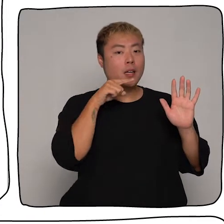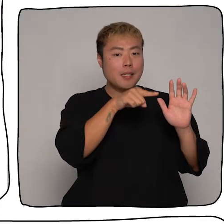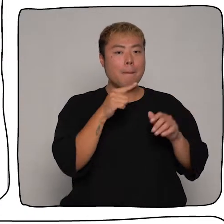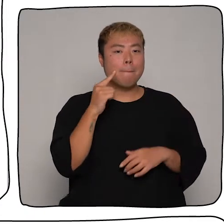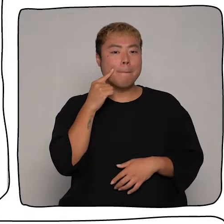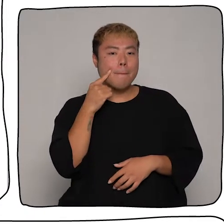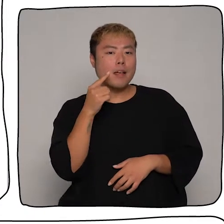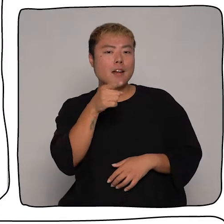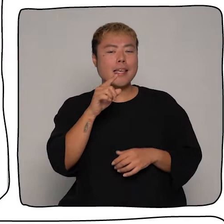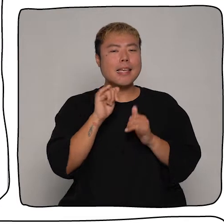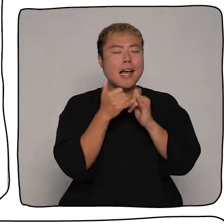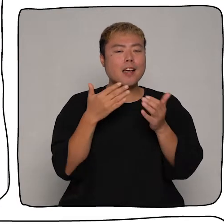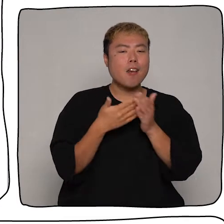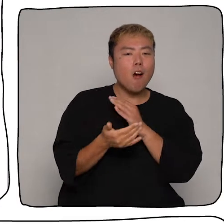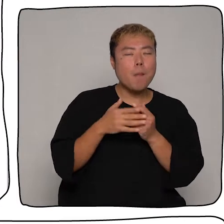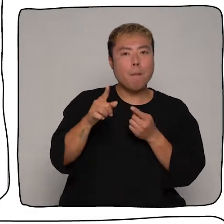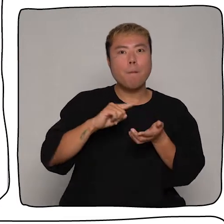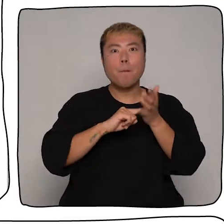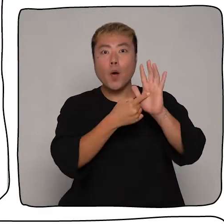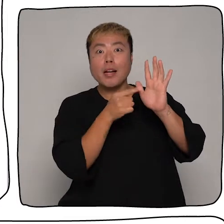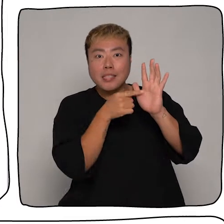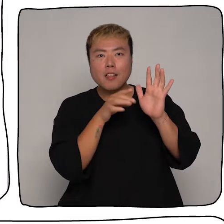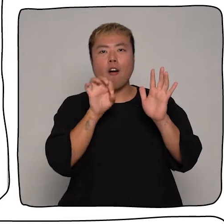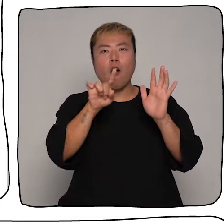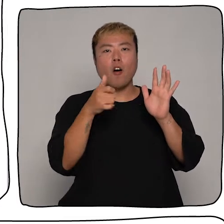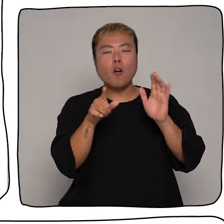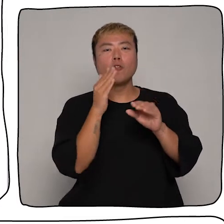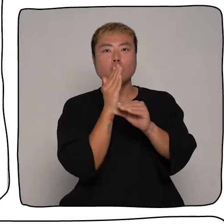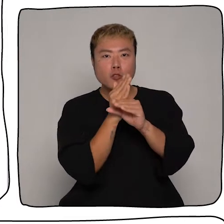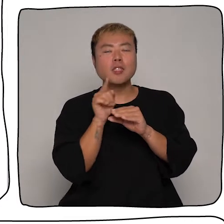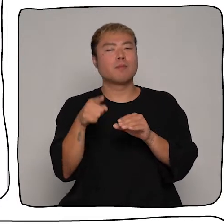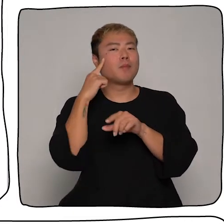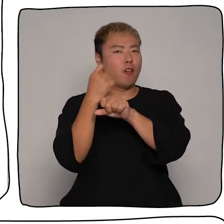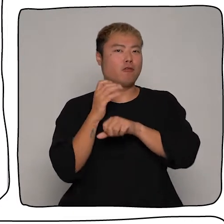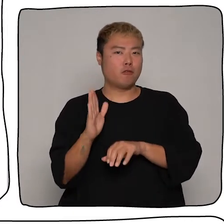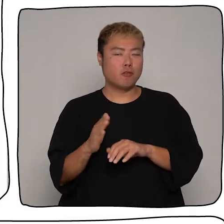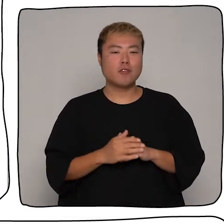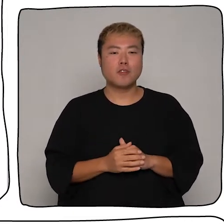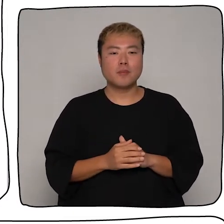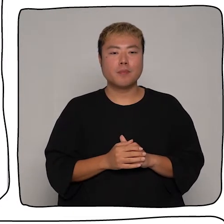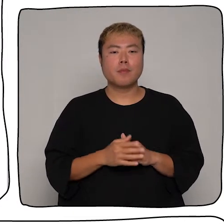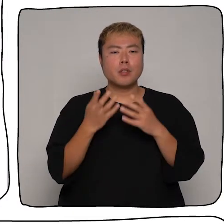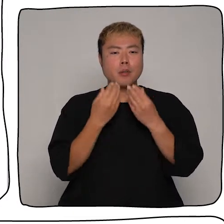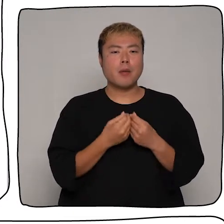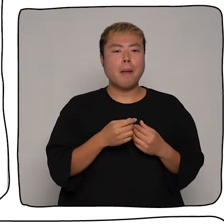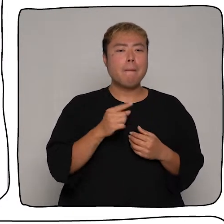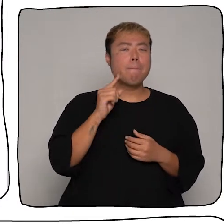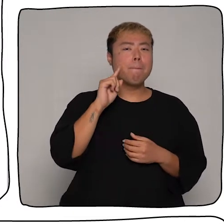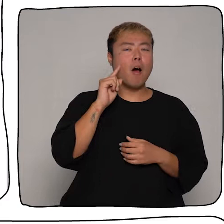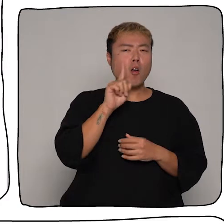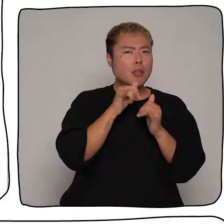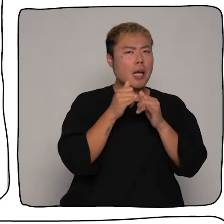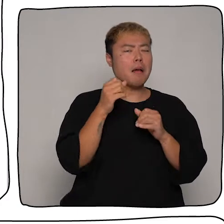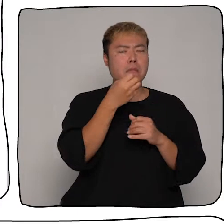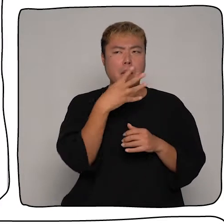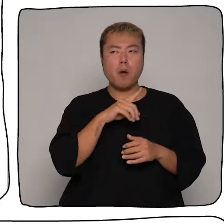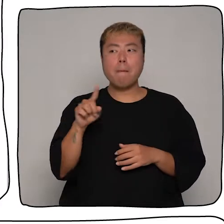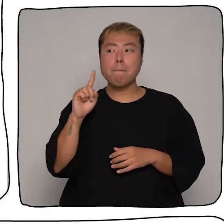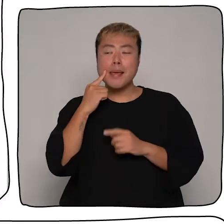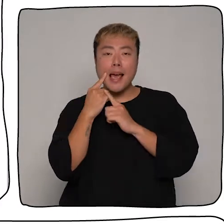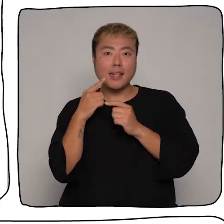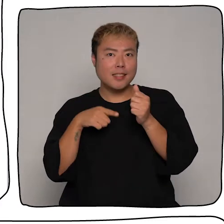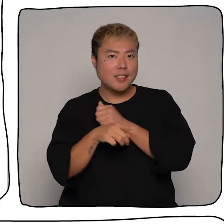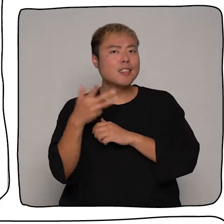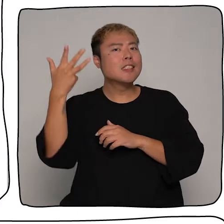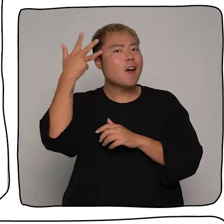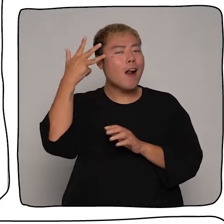human experiences that are hard to put into words. Some people say that aesthetics is a brother